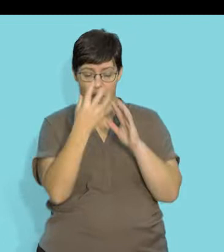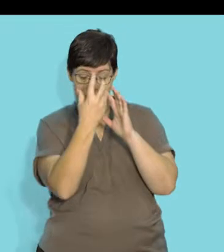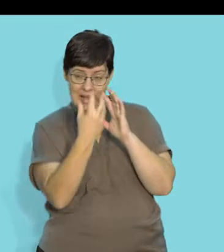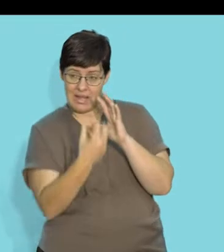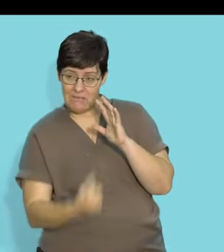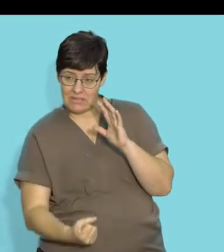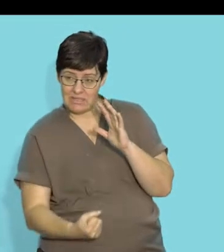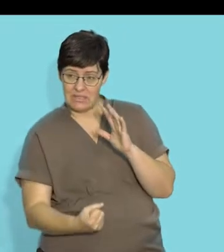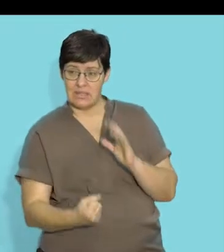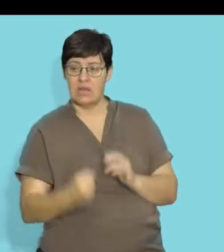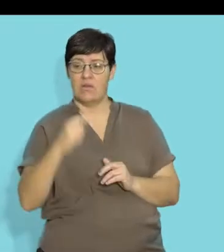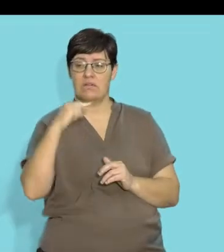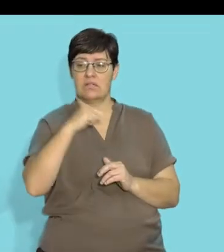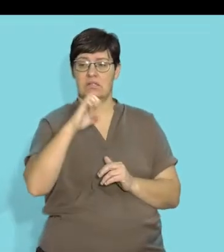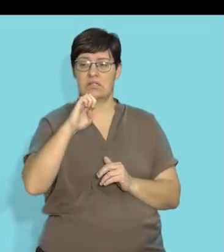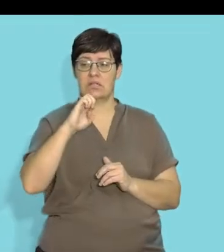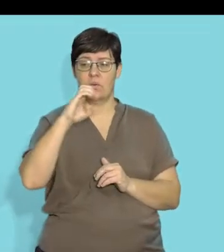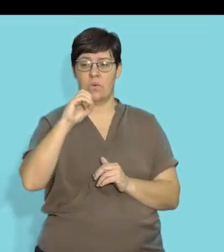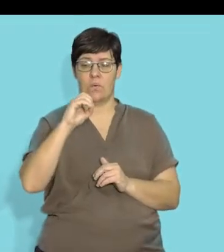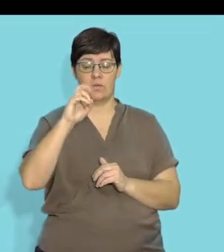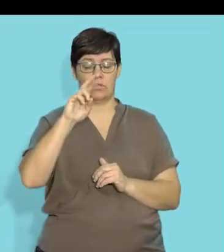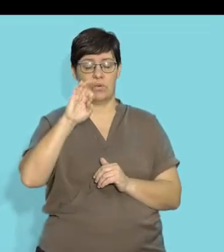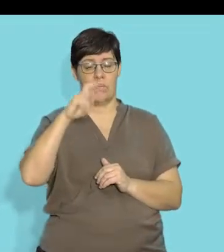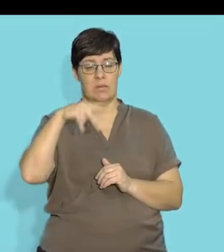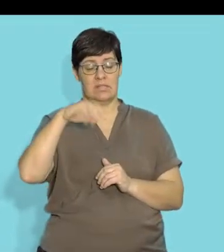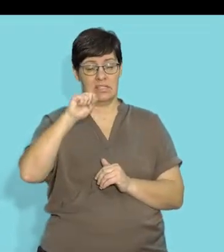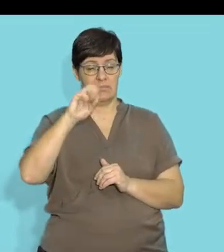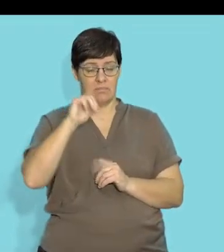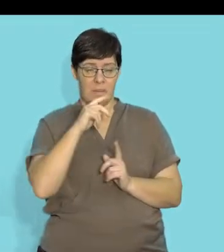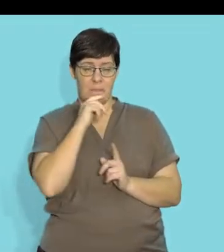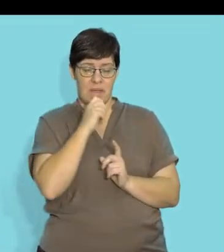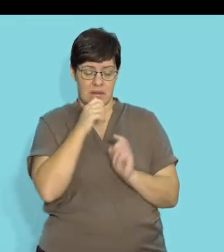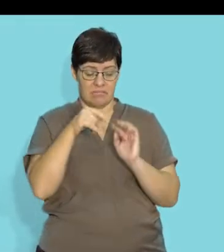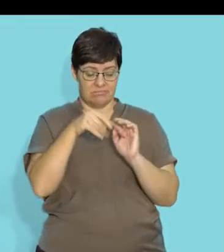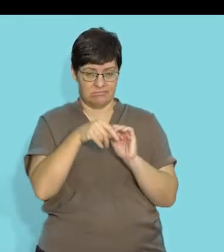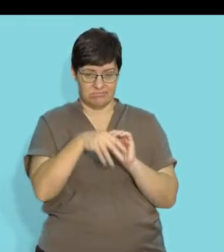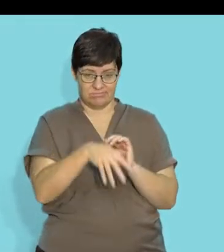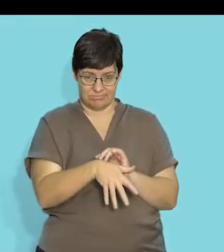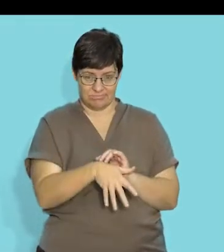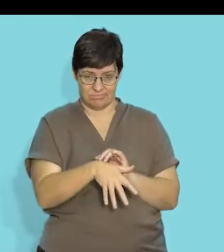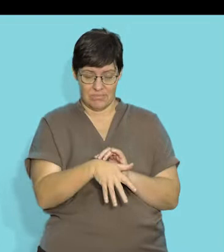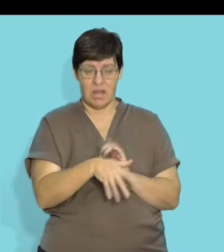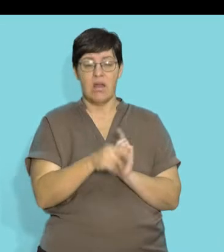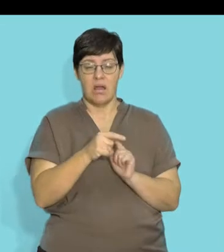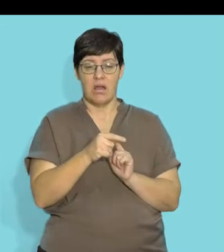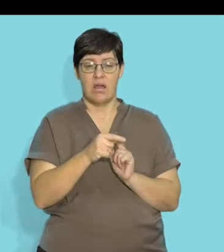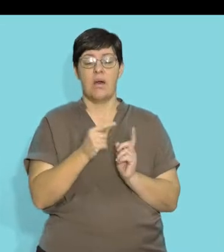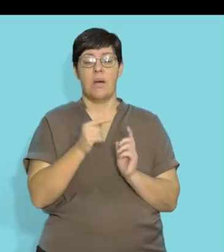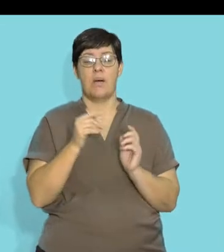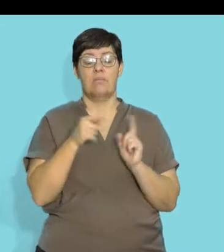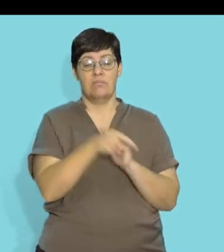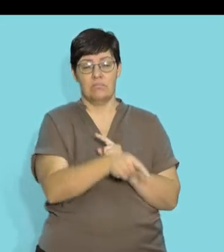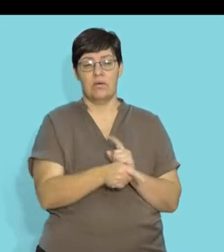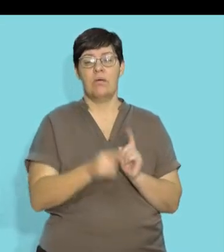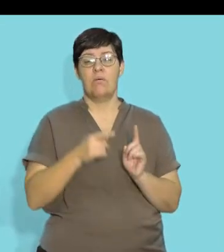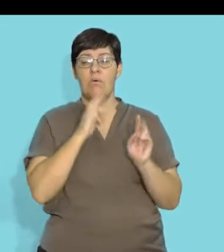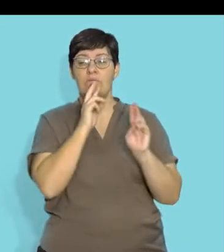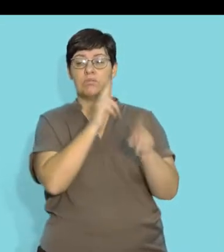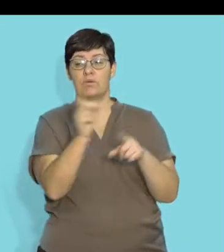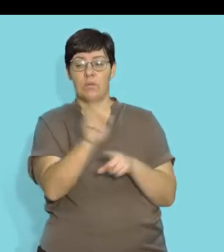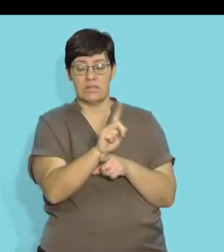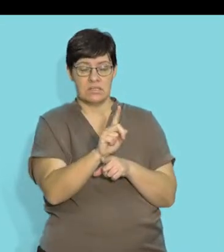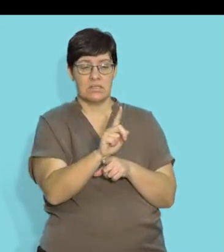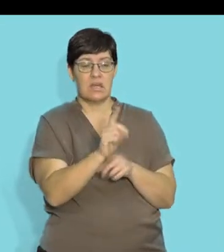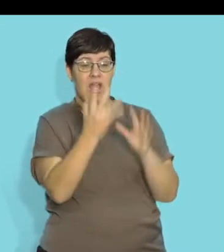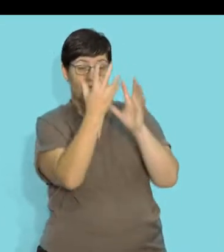a gravity stimuli that plants respond to, and that's called geotropism, and this is the growth and movement of a